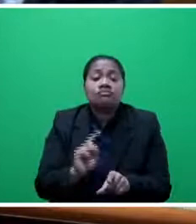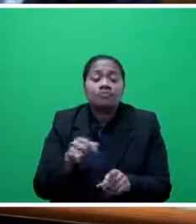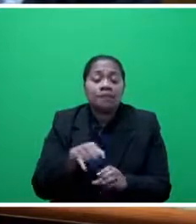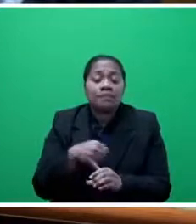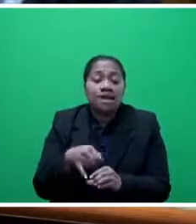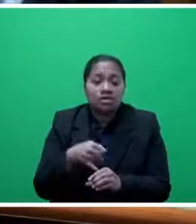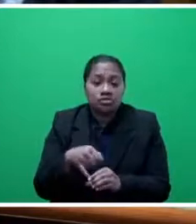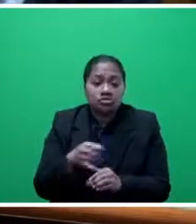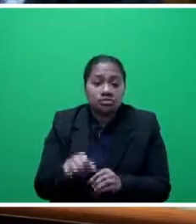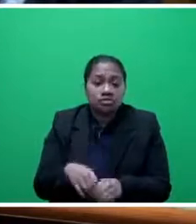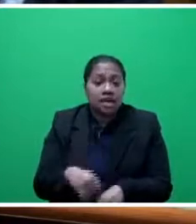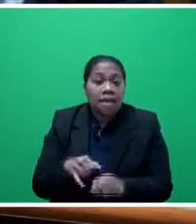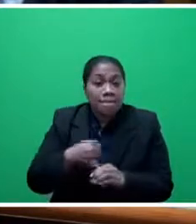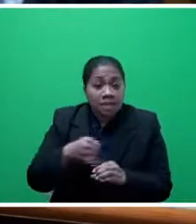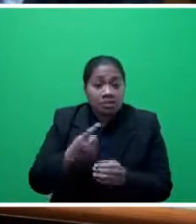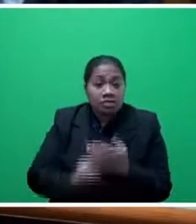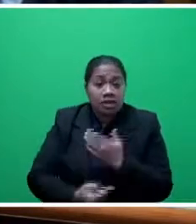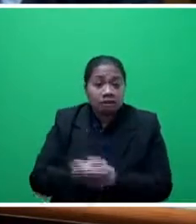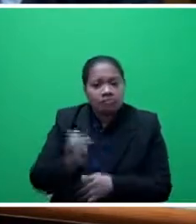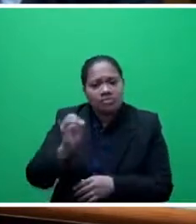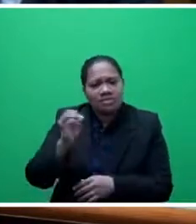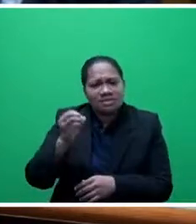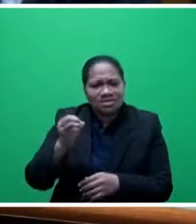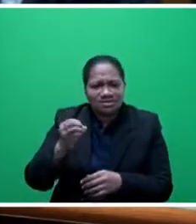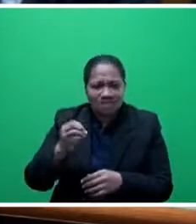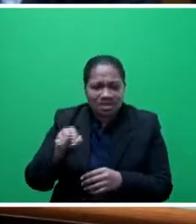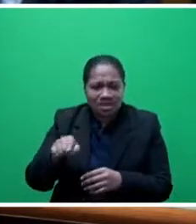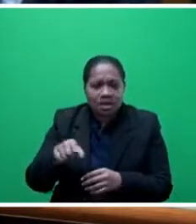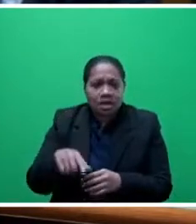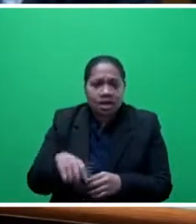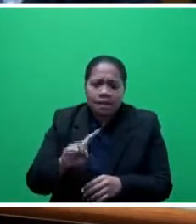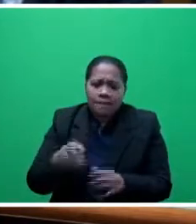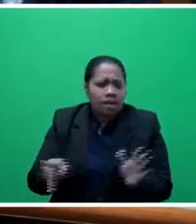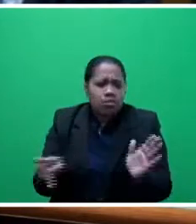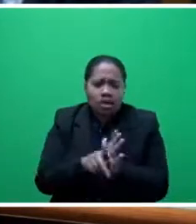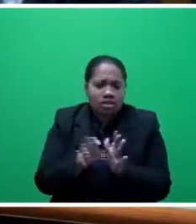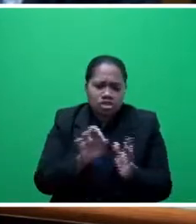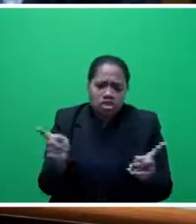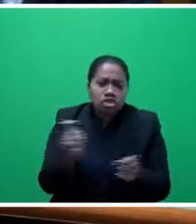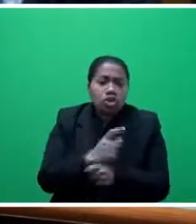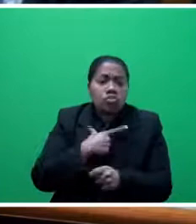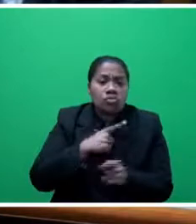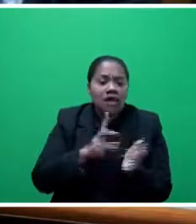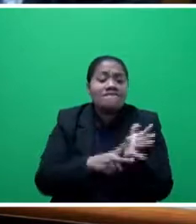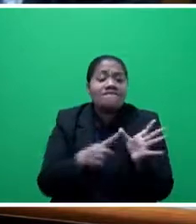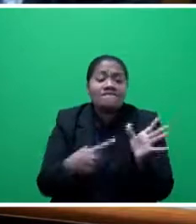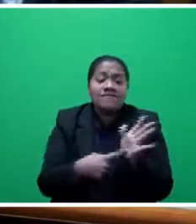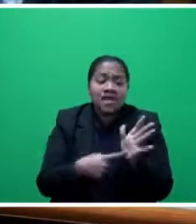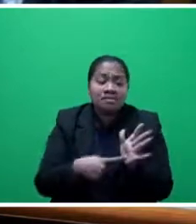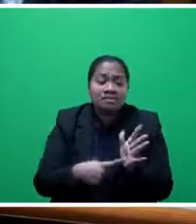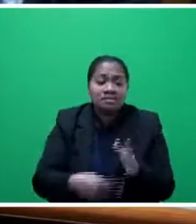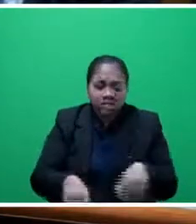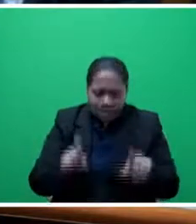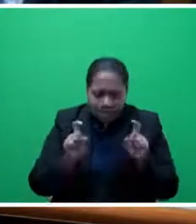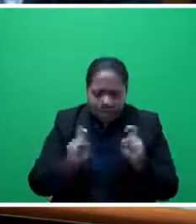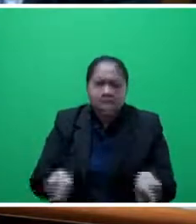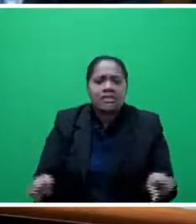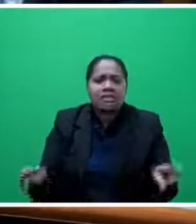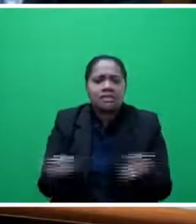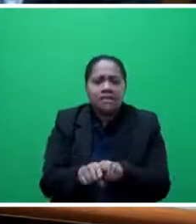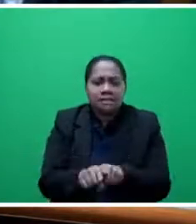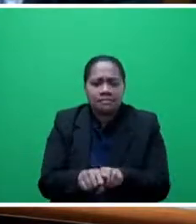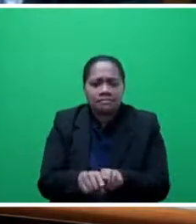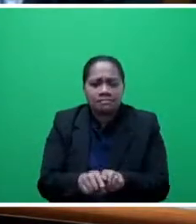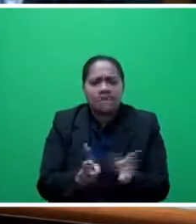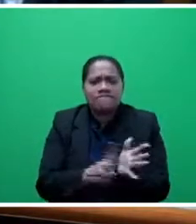Medicine was also zero rated, but the prices will not change because VAT is still not changed. So it is